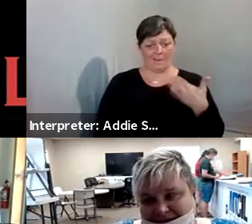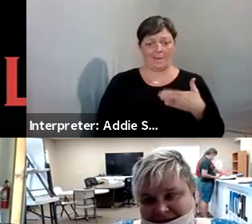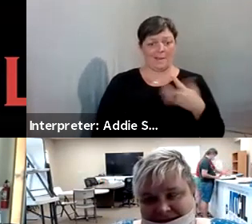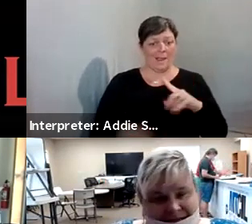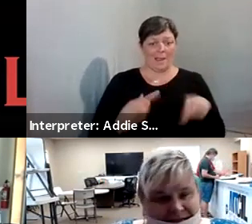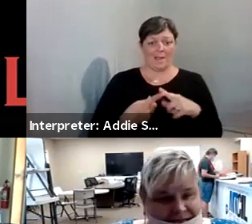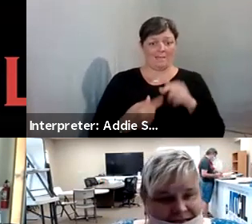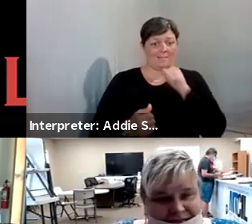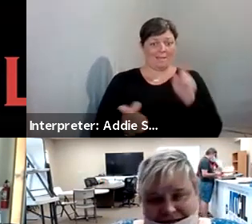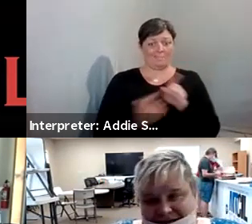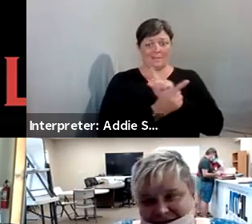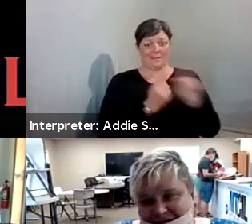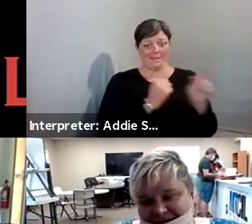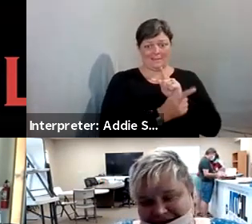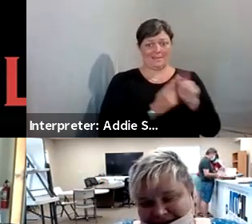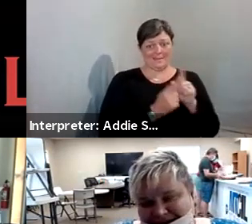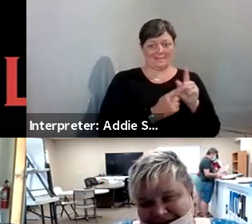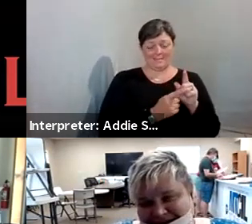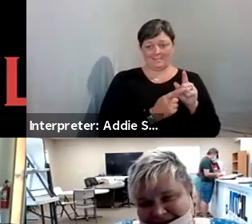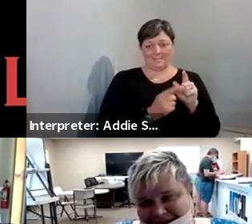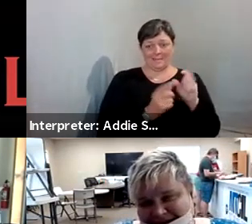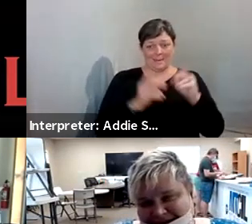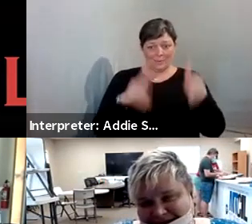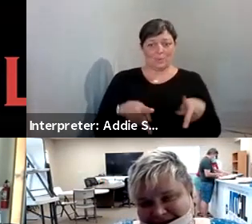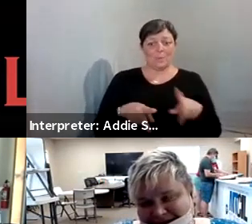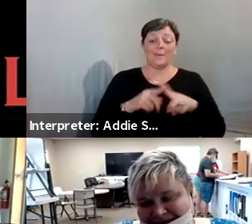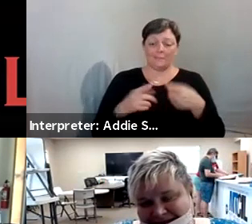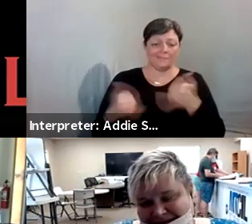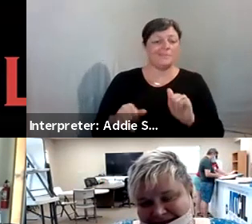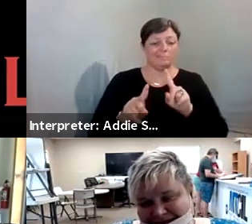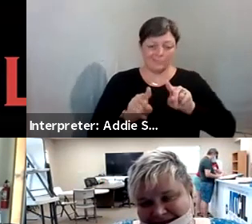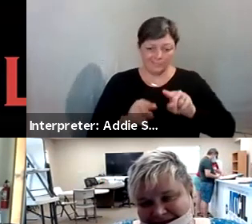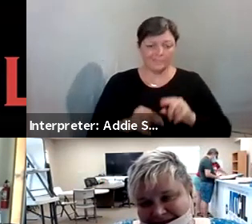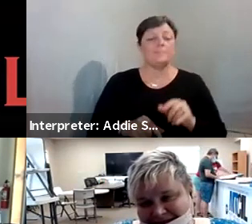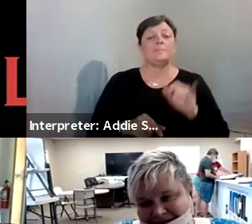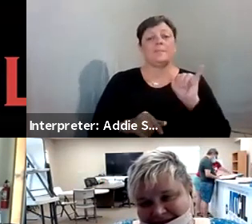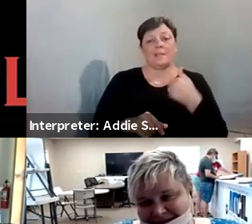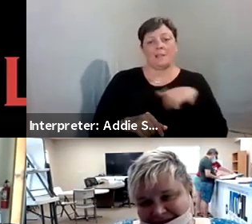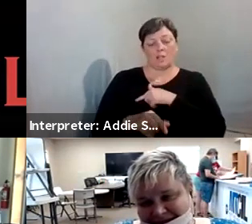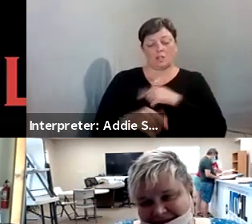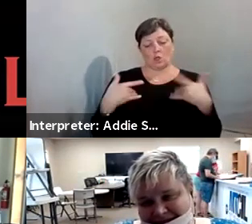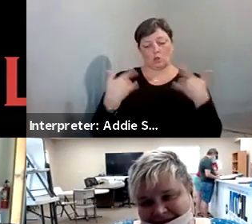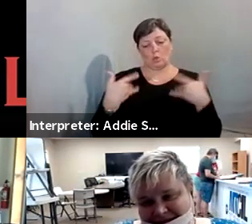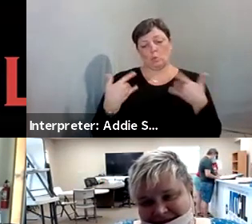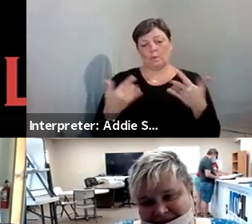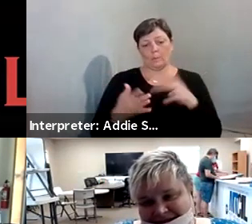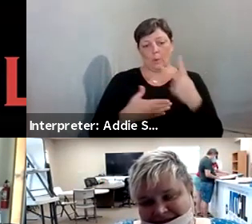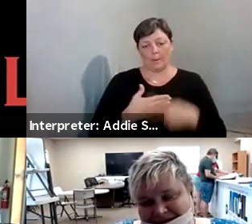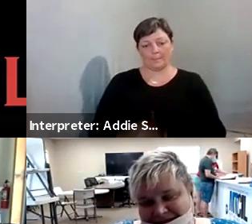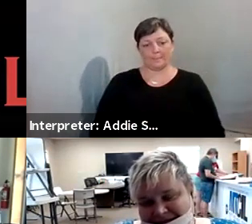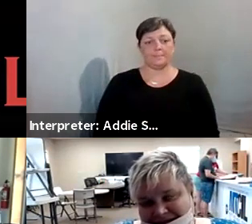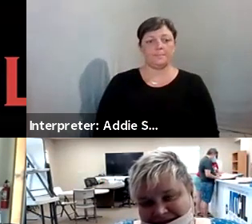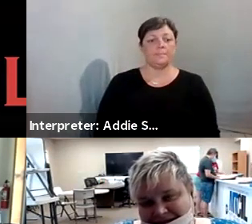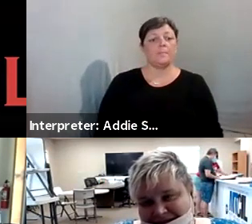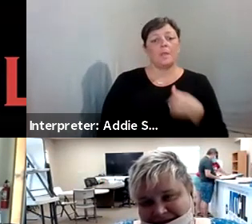face to face, and I understand it, but they are attending. So anyway, that's our youth deal. I will